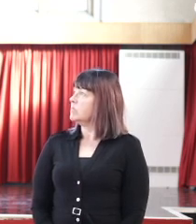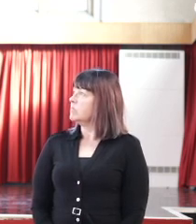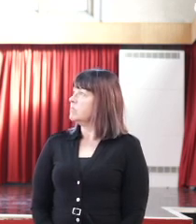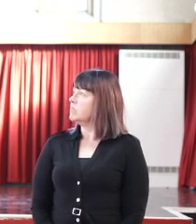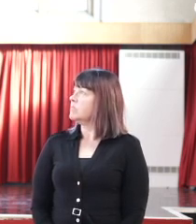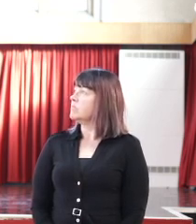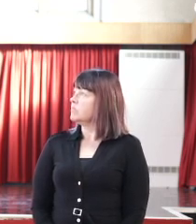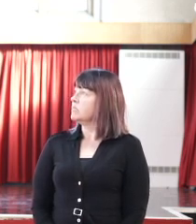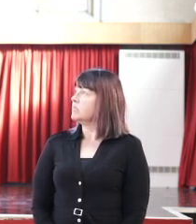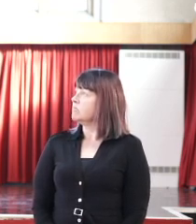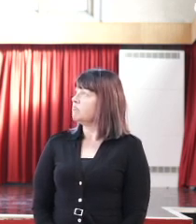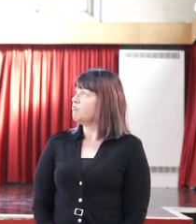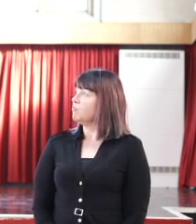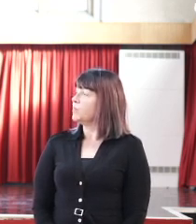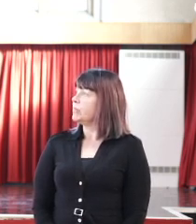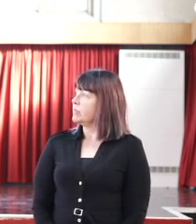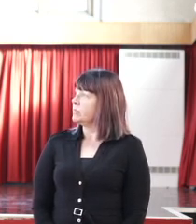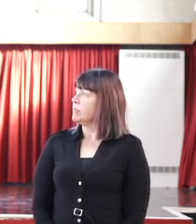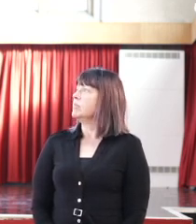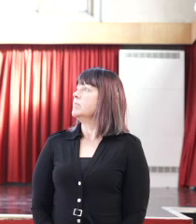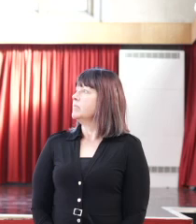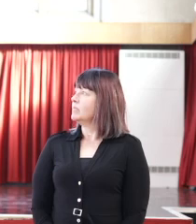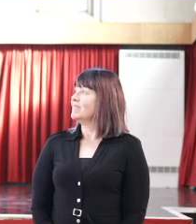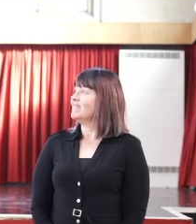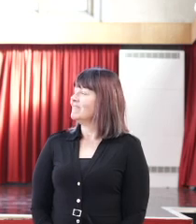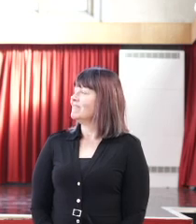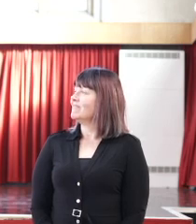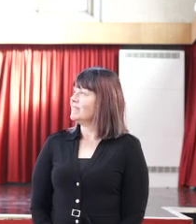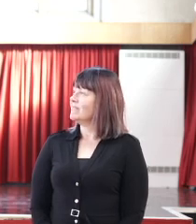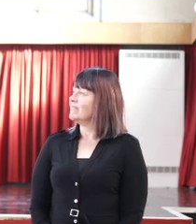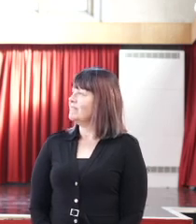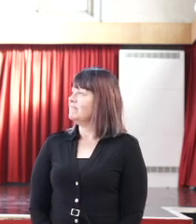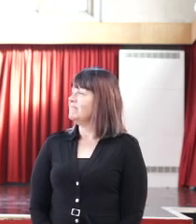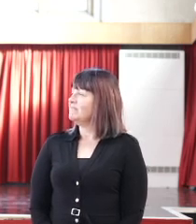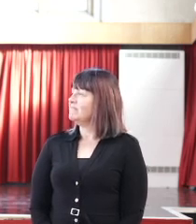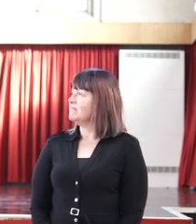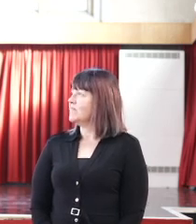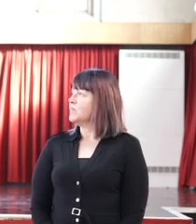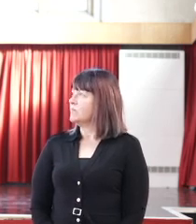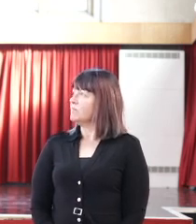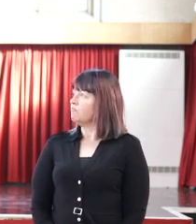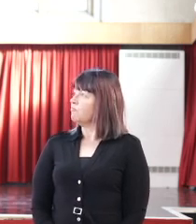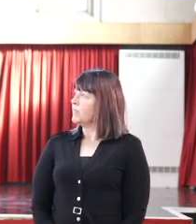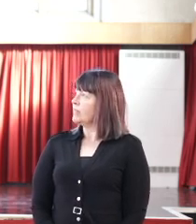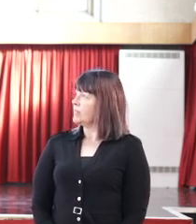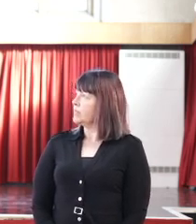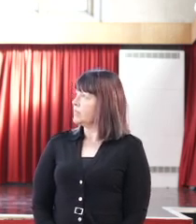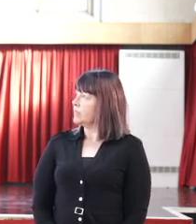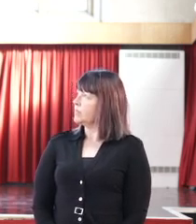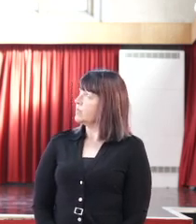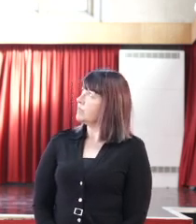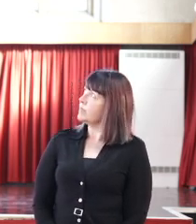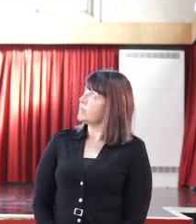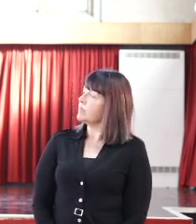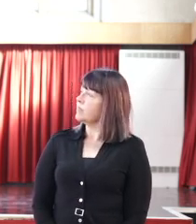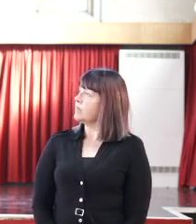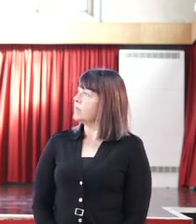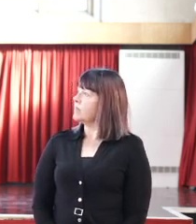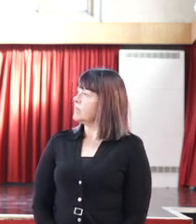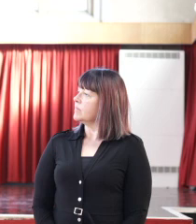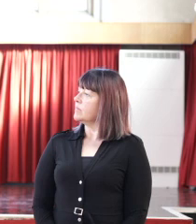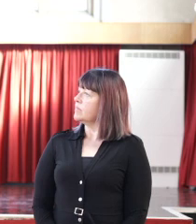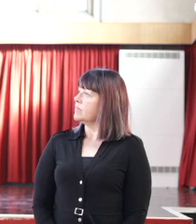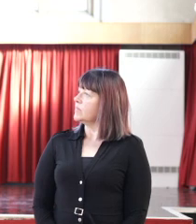about, you can put the music on and then you can hear it and you can enjoy it. You can still make it work for you. Next slide,